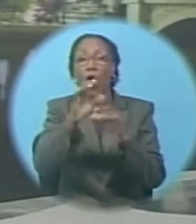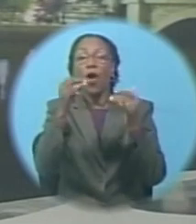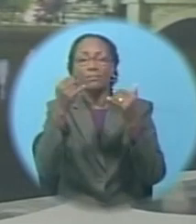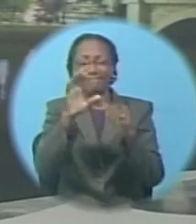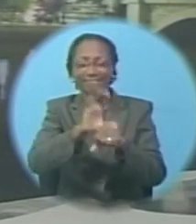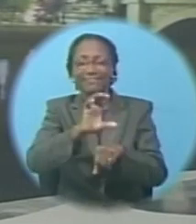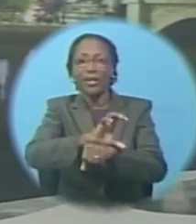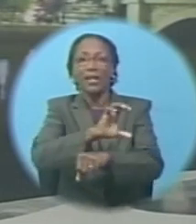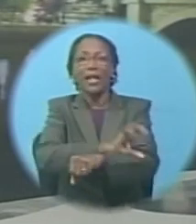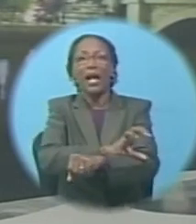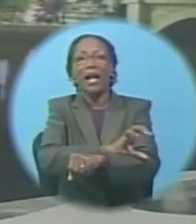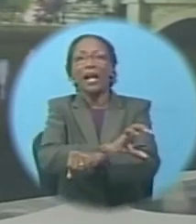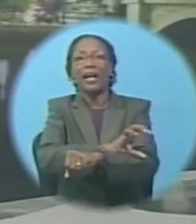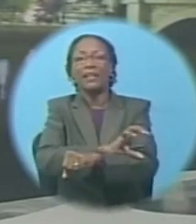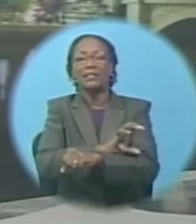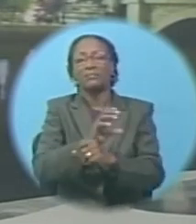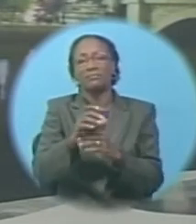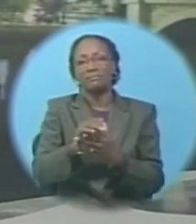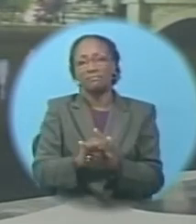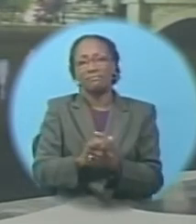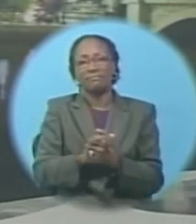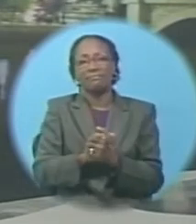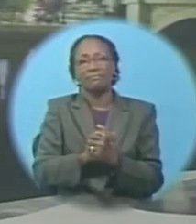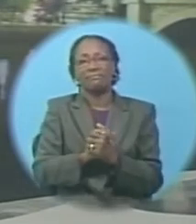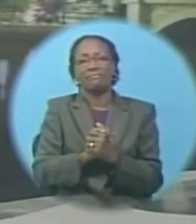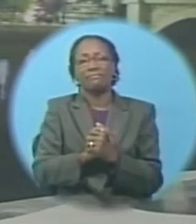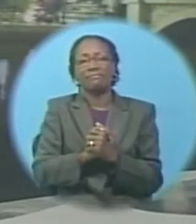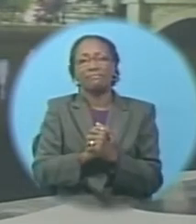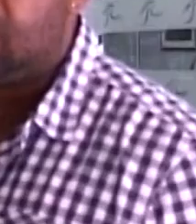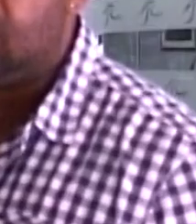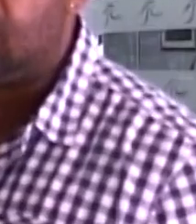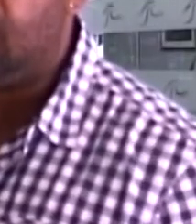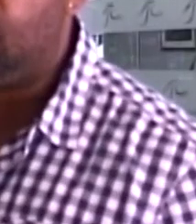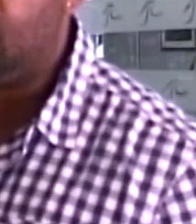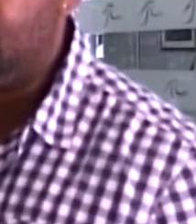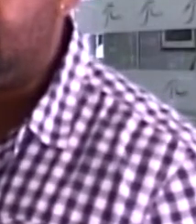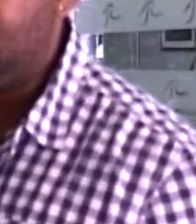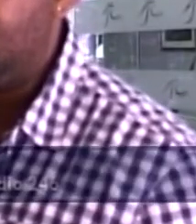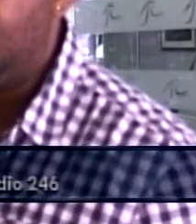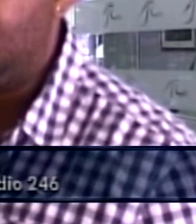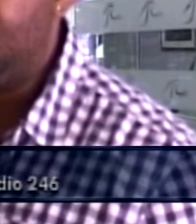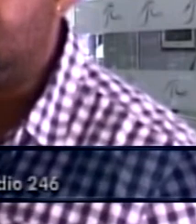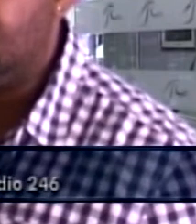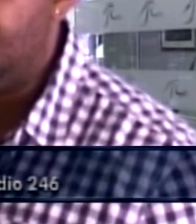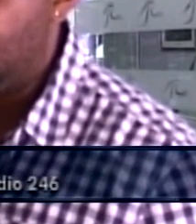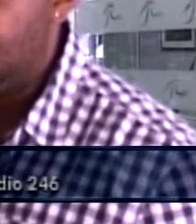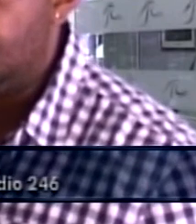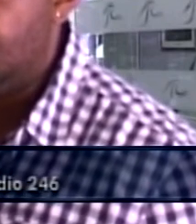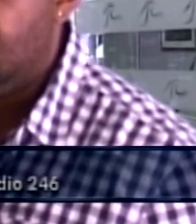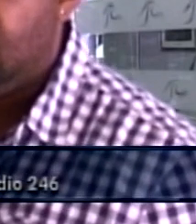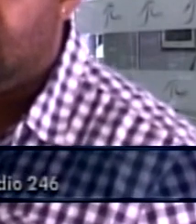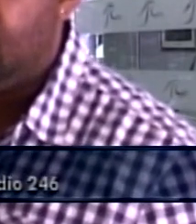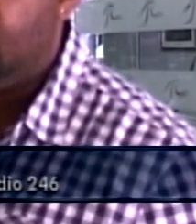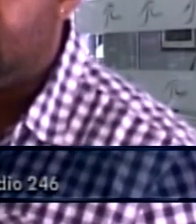station together was a team effort. The persons working with me on it are Mr. Kevin